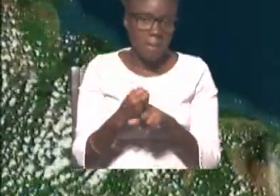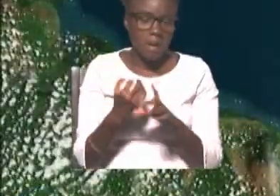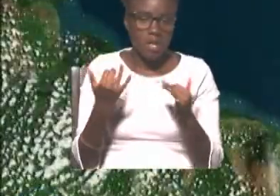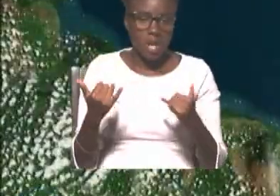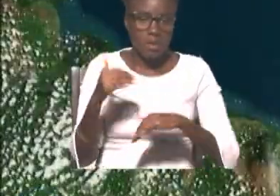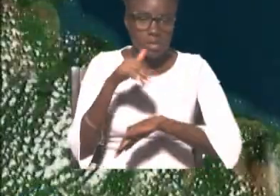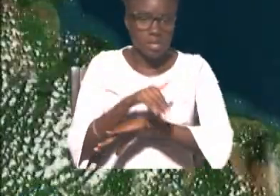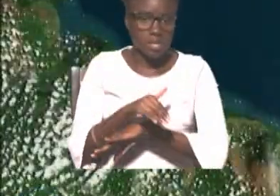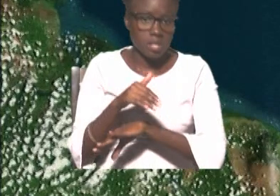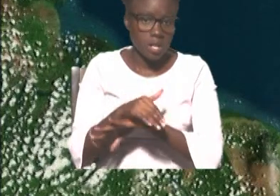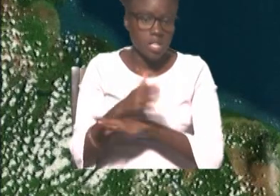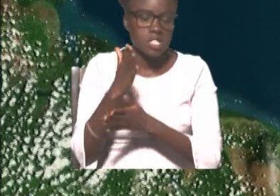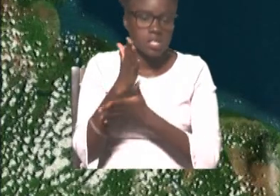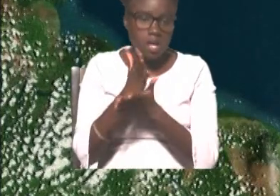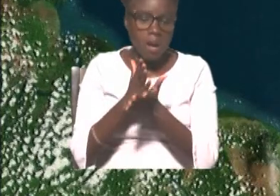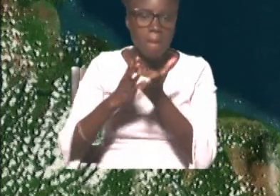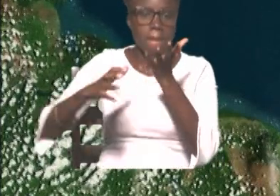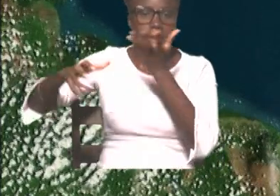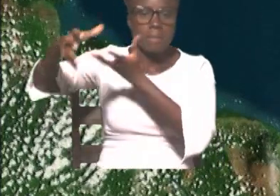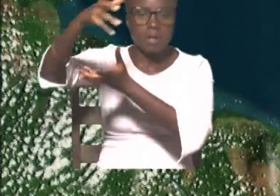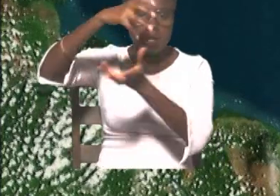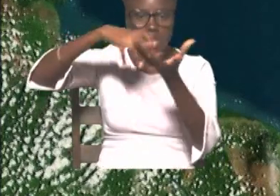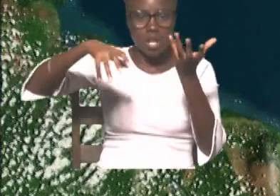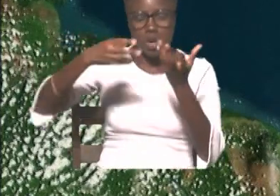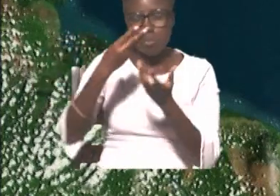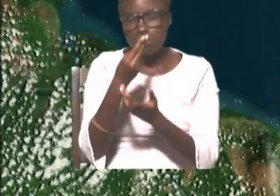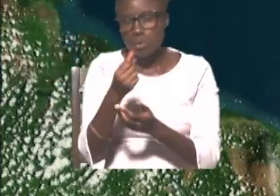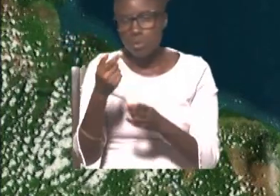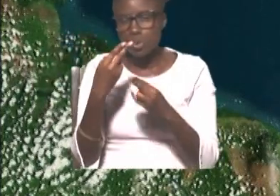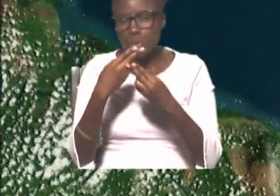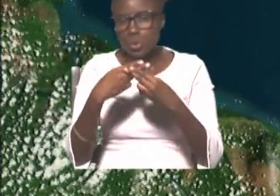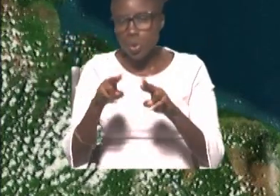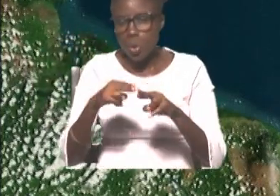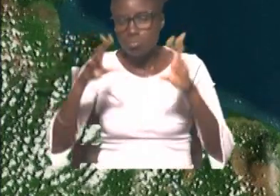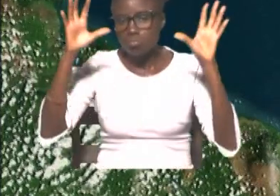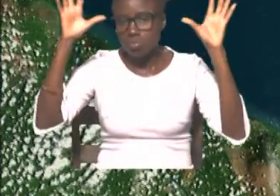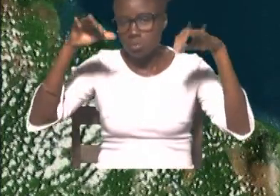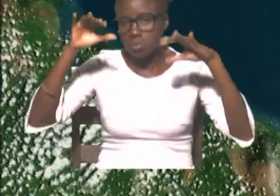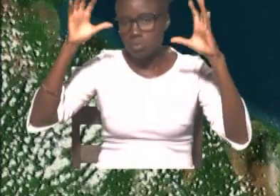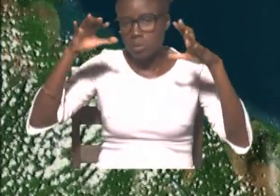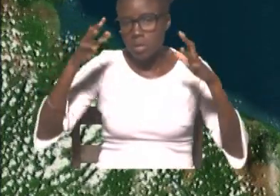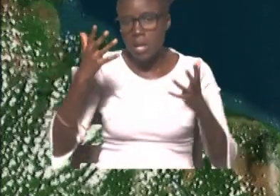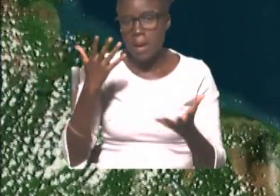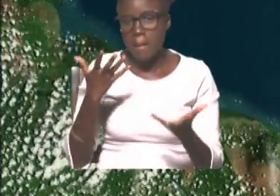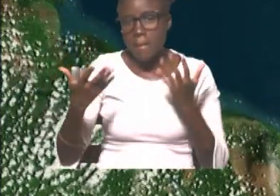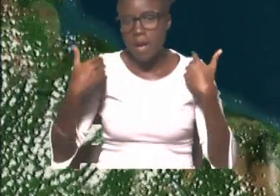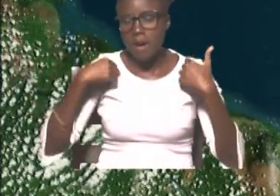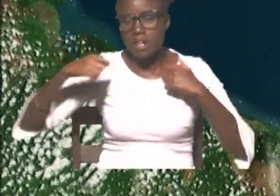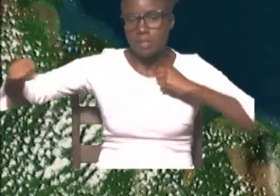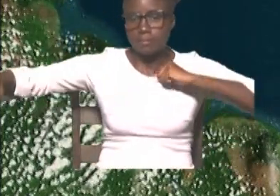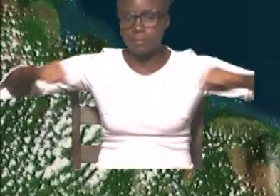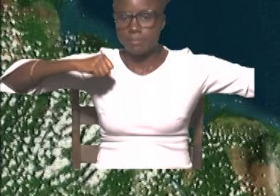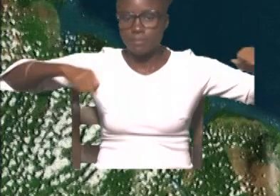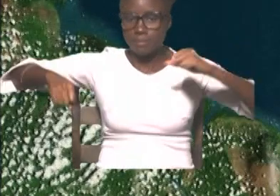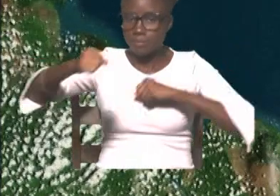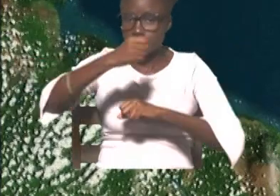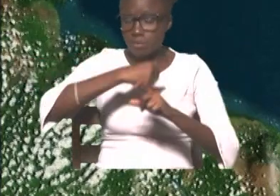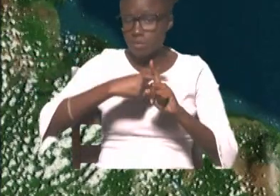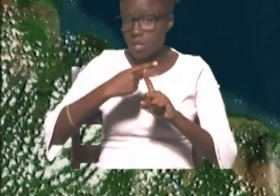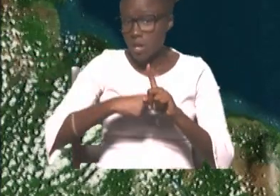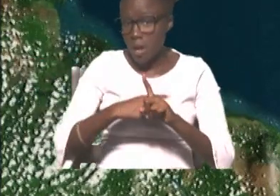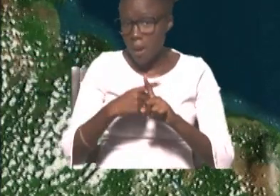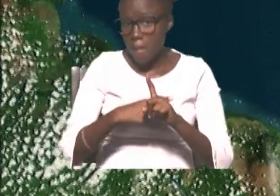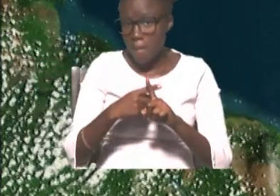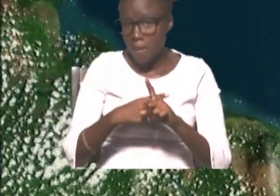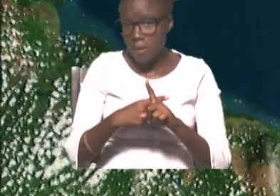tonight, expect partly cloudy skies with a few brief showers and a low chance for isolated thunderstorm activity. Temperature-wise,